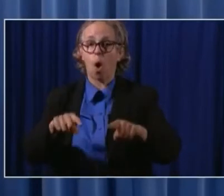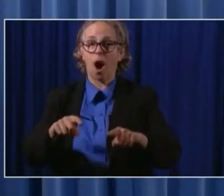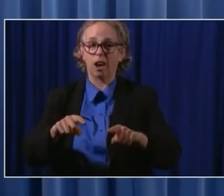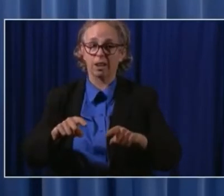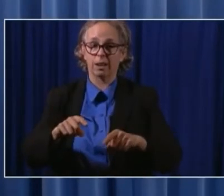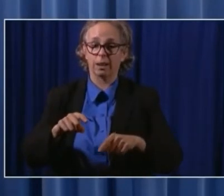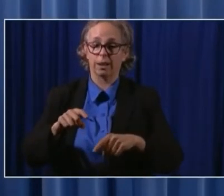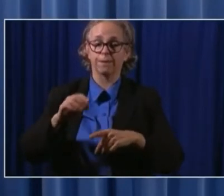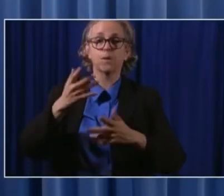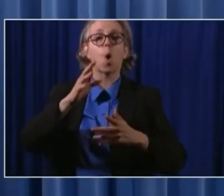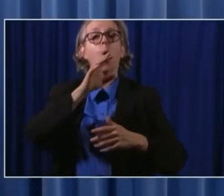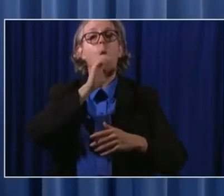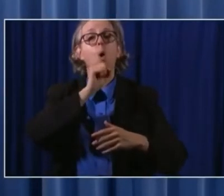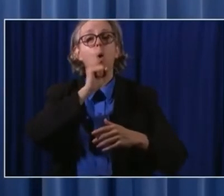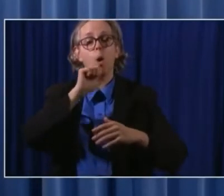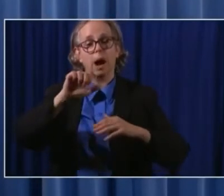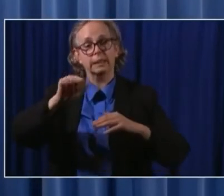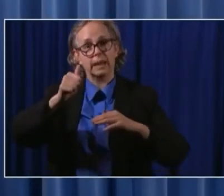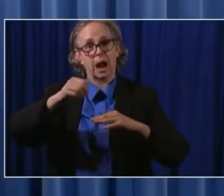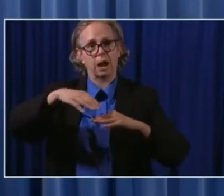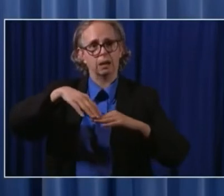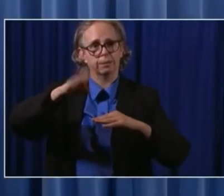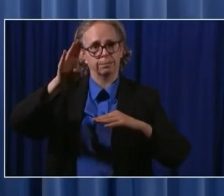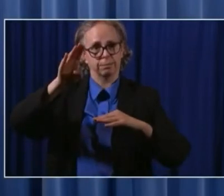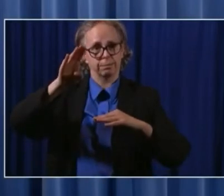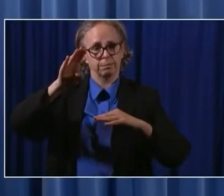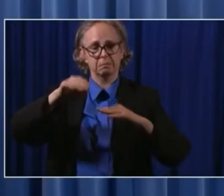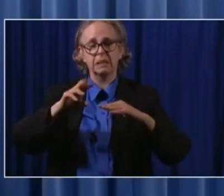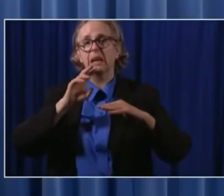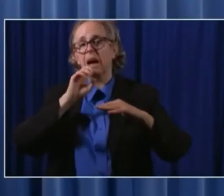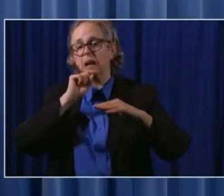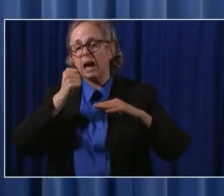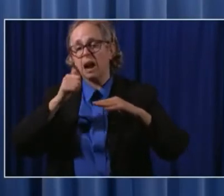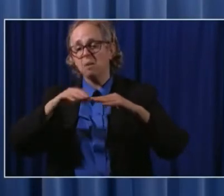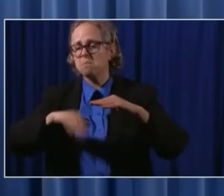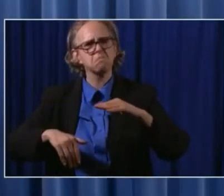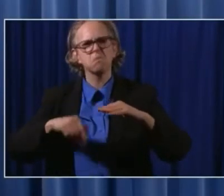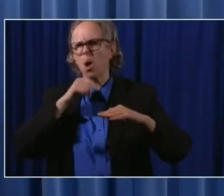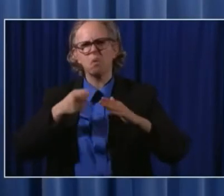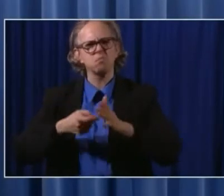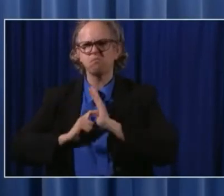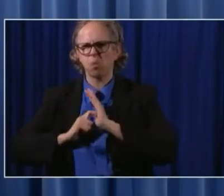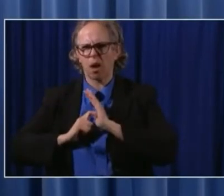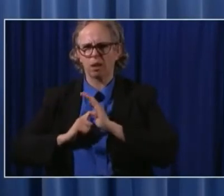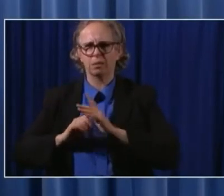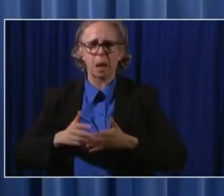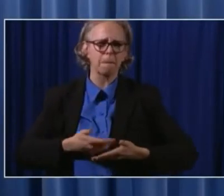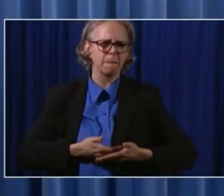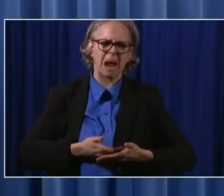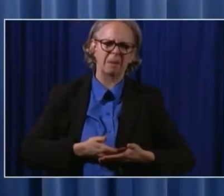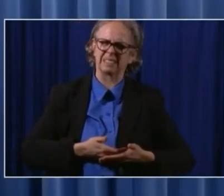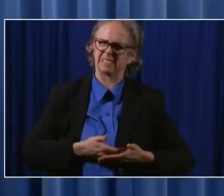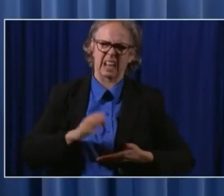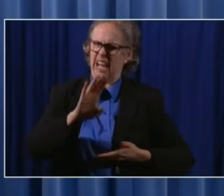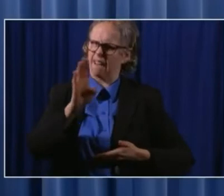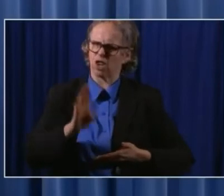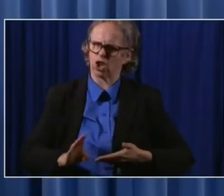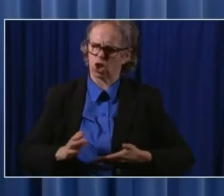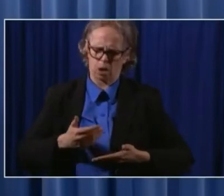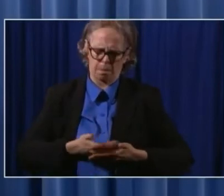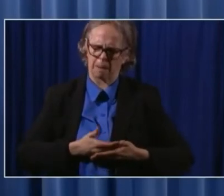emphasize what the medical experts tell us, that masks are not to be worn by infants. One